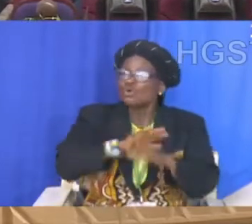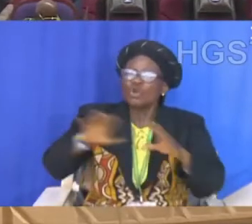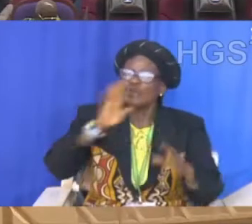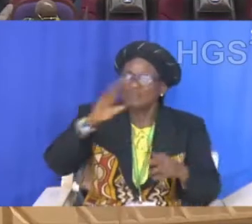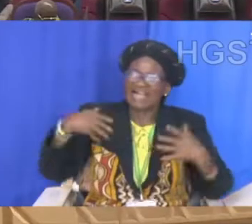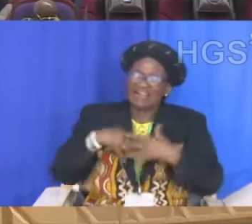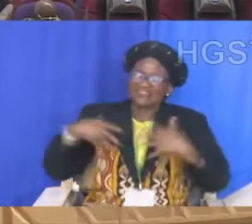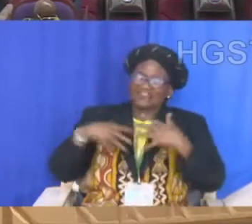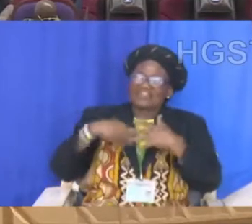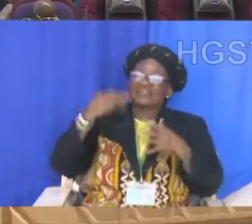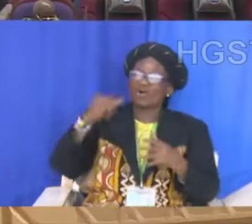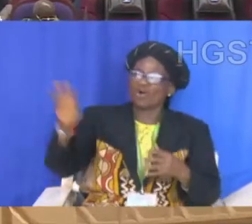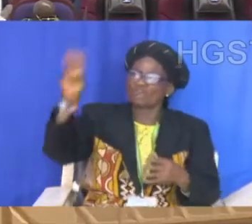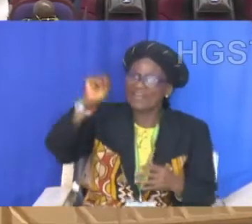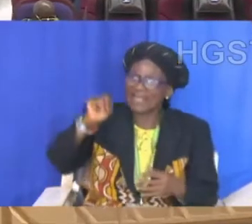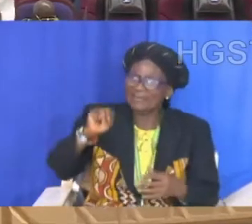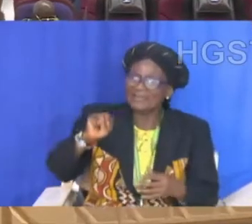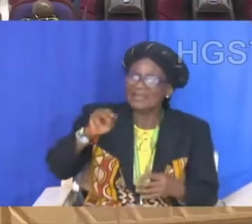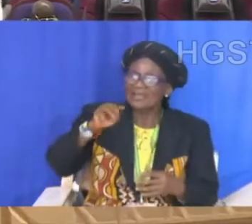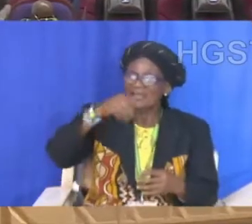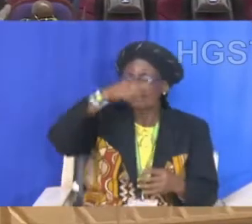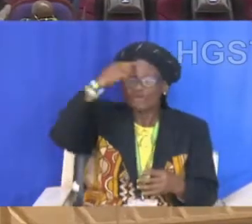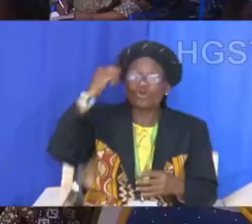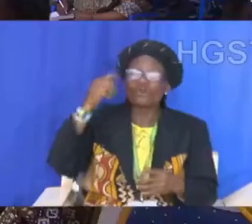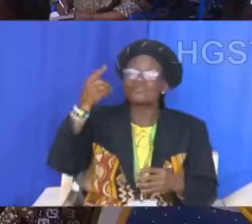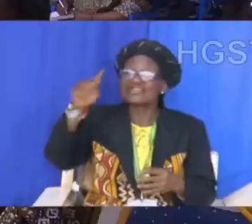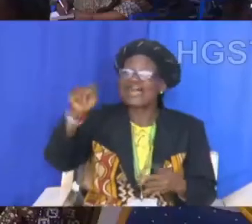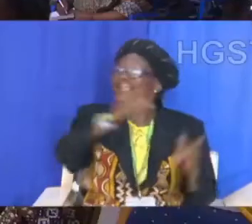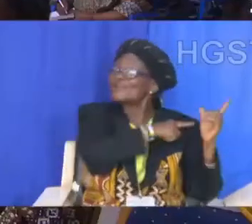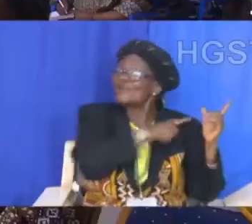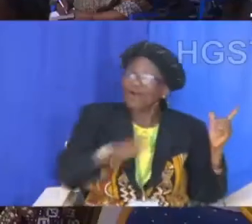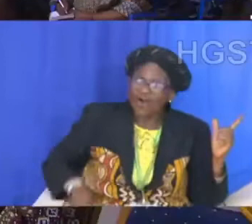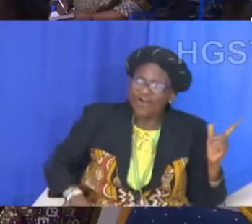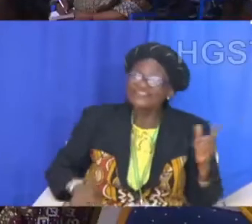because the Lord is with thee.